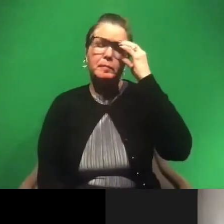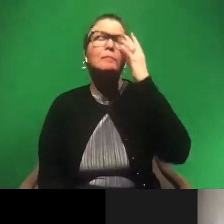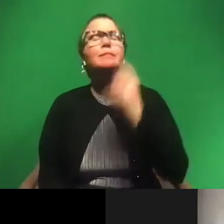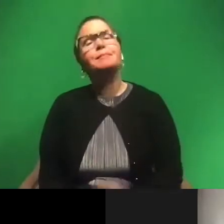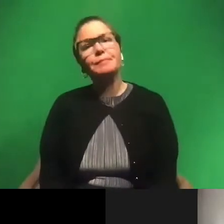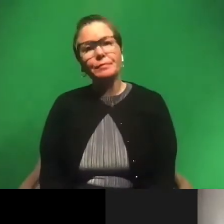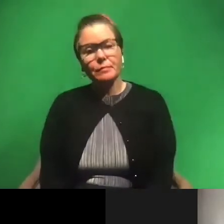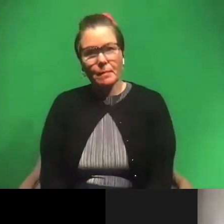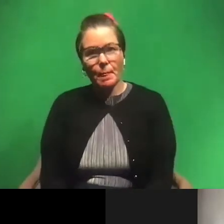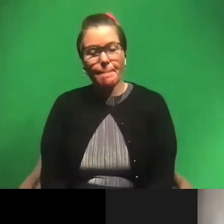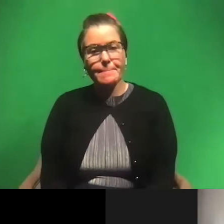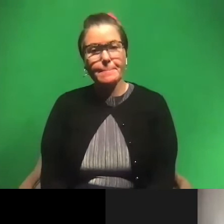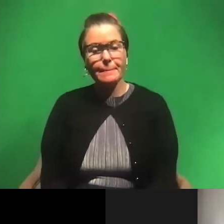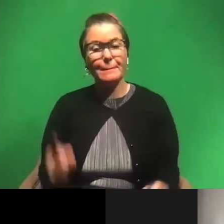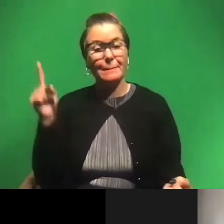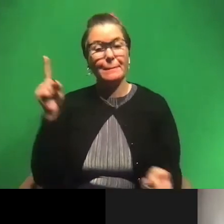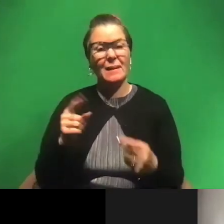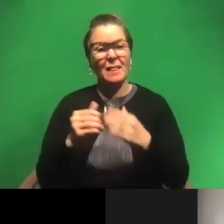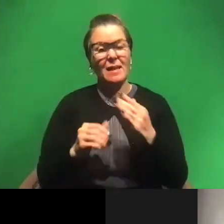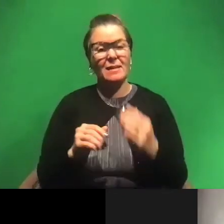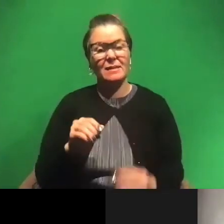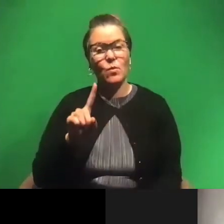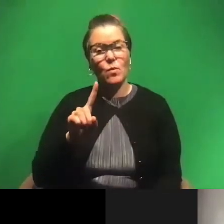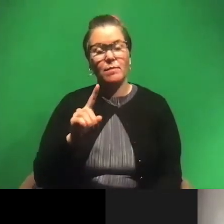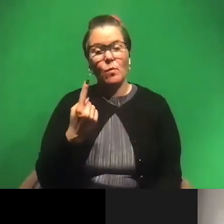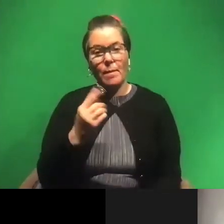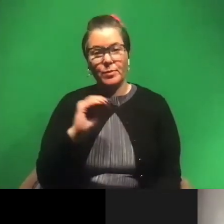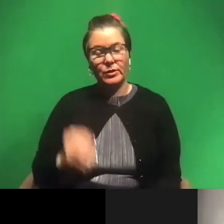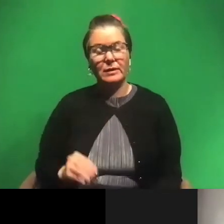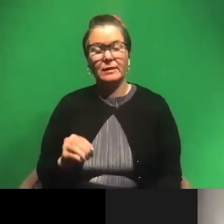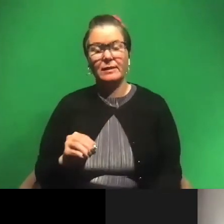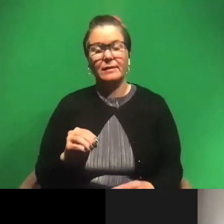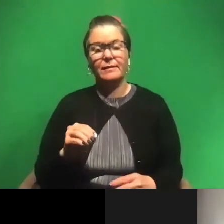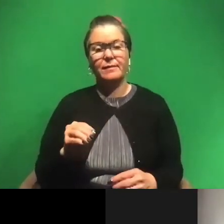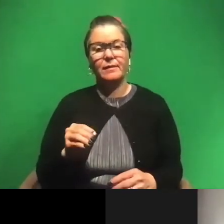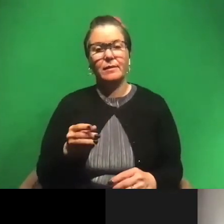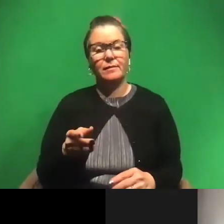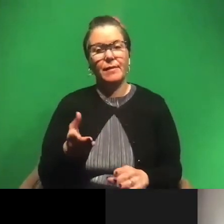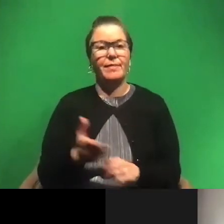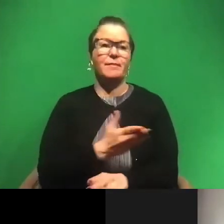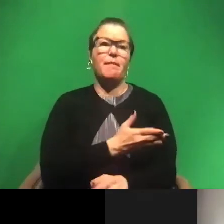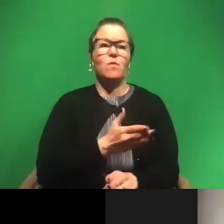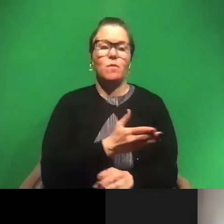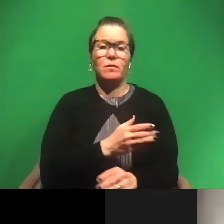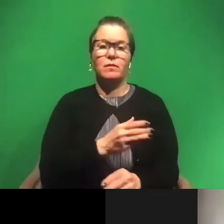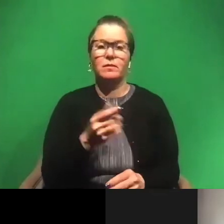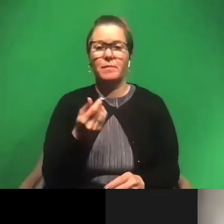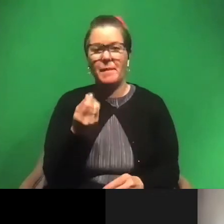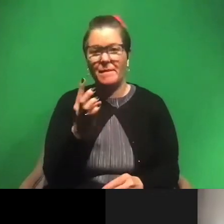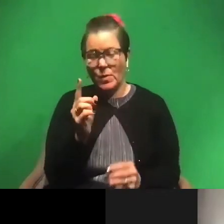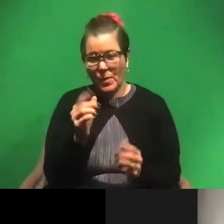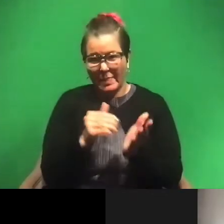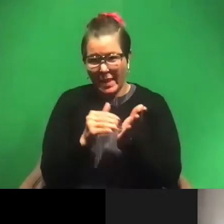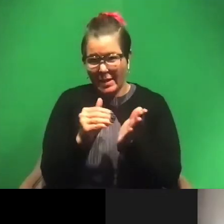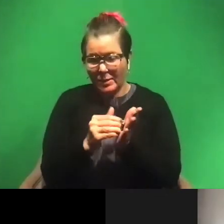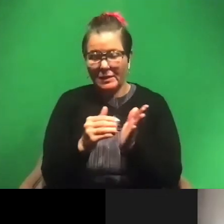So it's down to less than 1% of what was there originally. It's probably like a few thousand. I might be